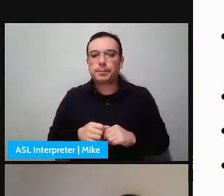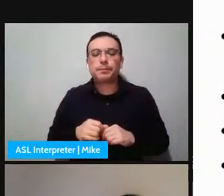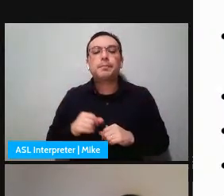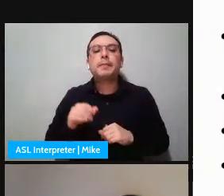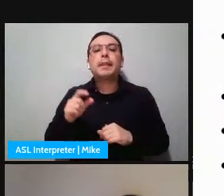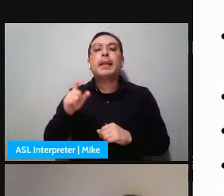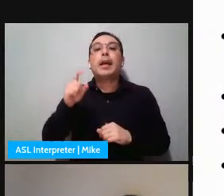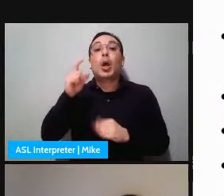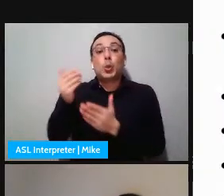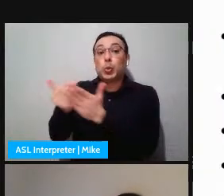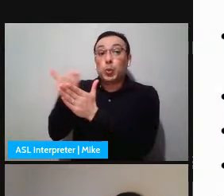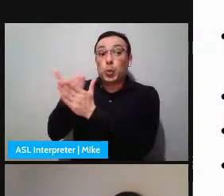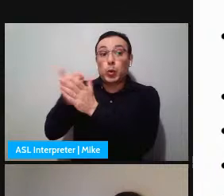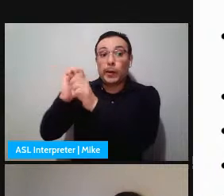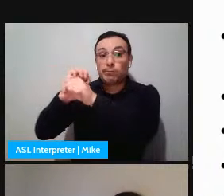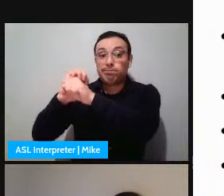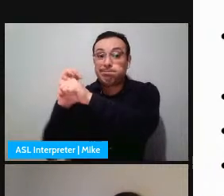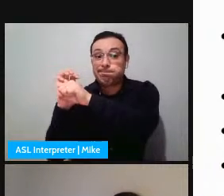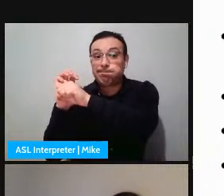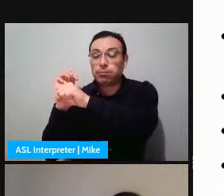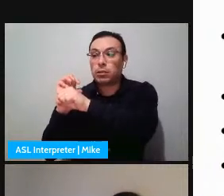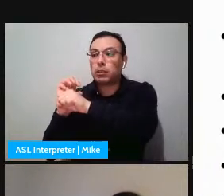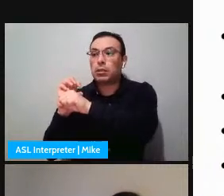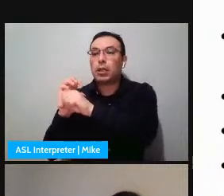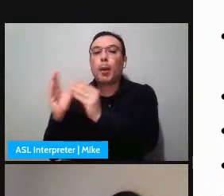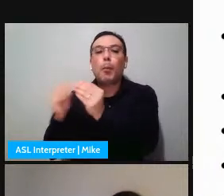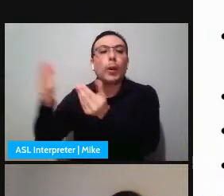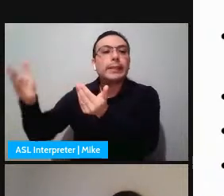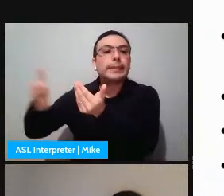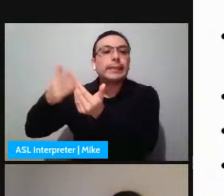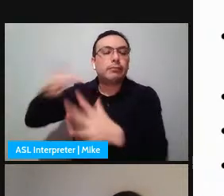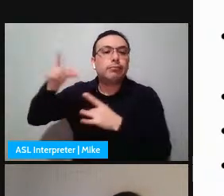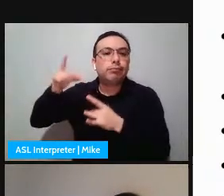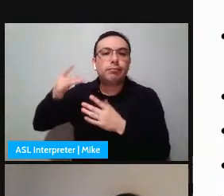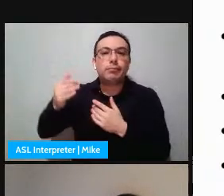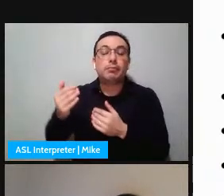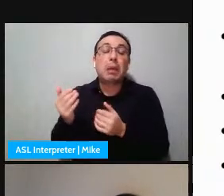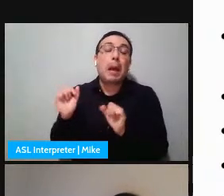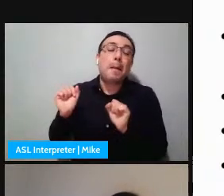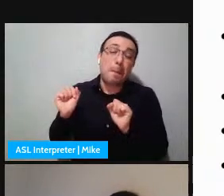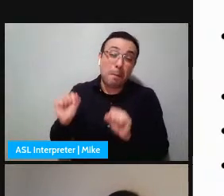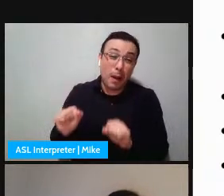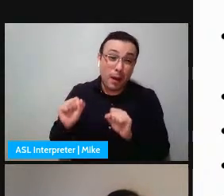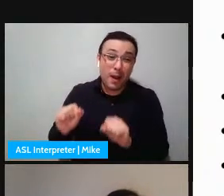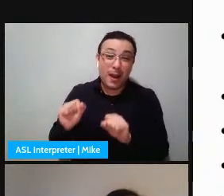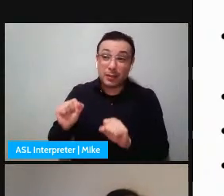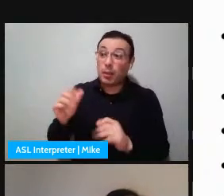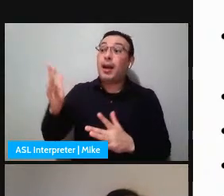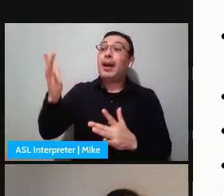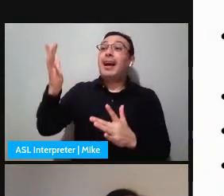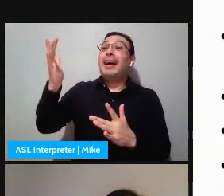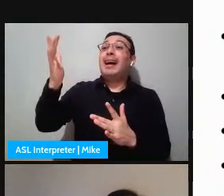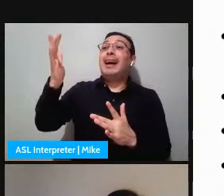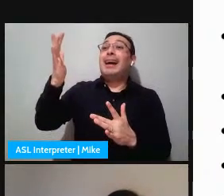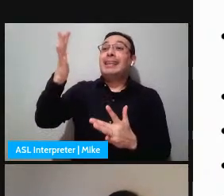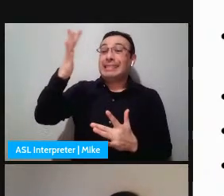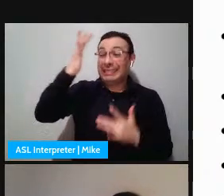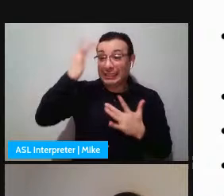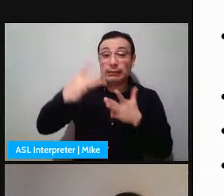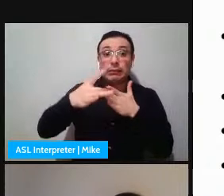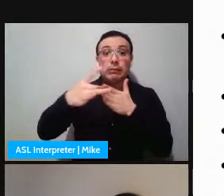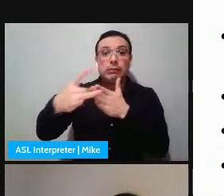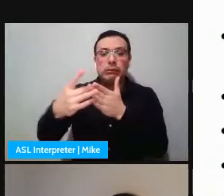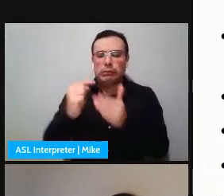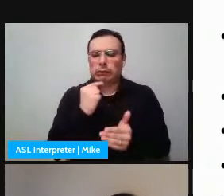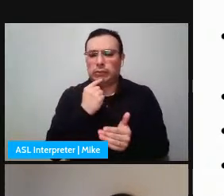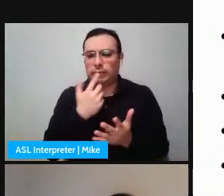more transmissible and may be linked to higher rates of morbidity and mortality. How these variants may